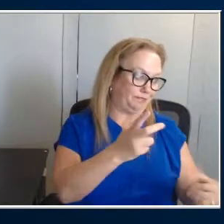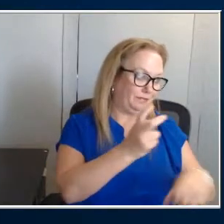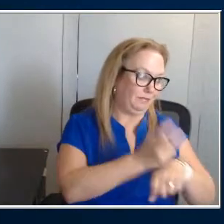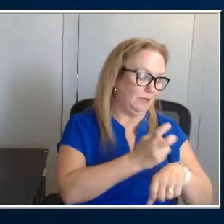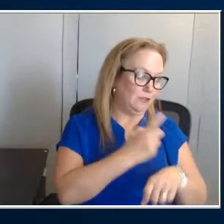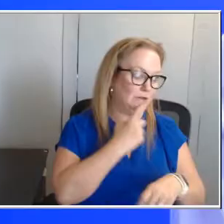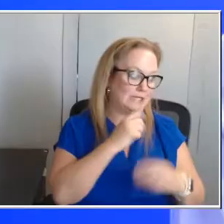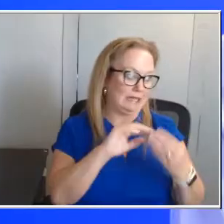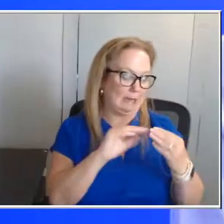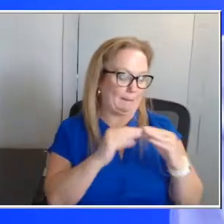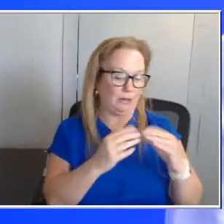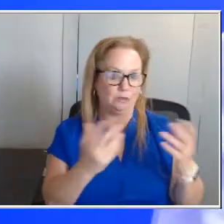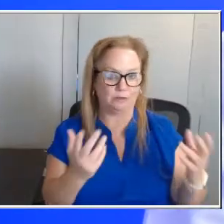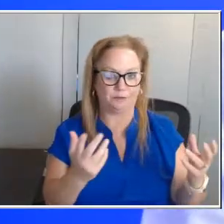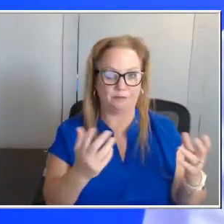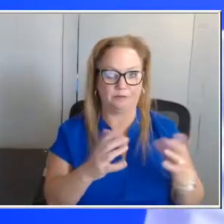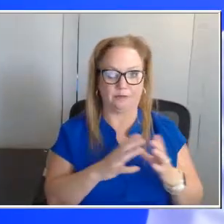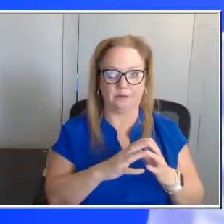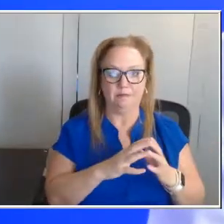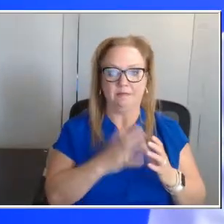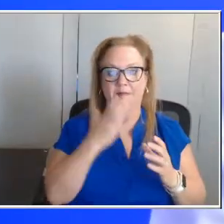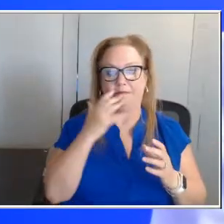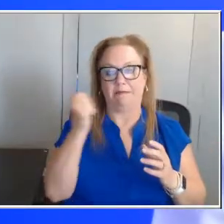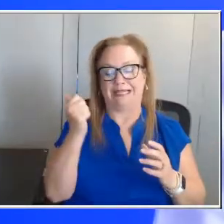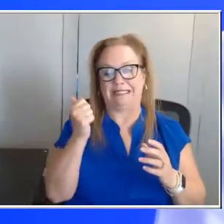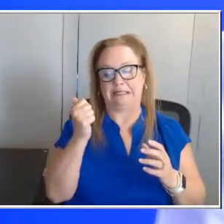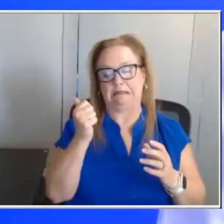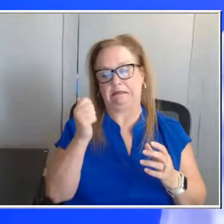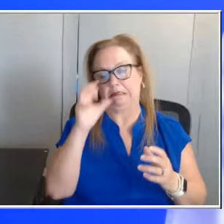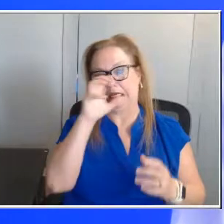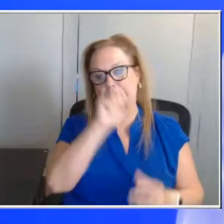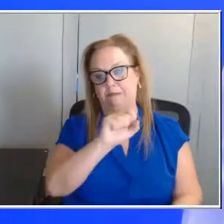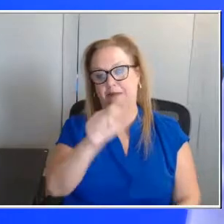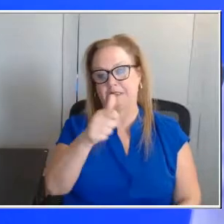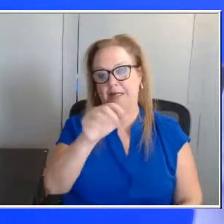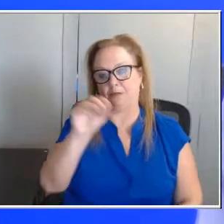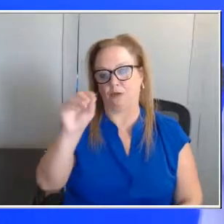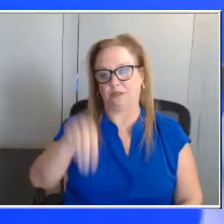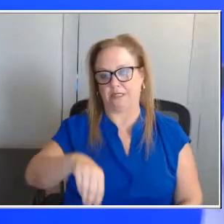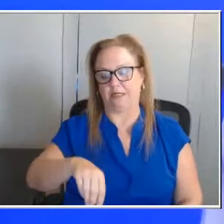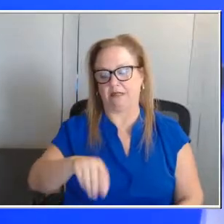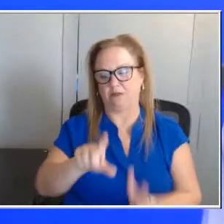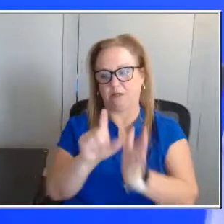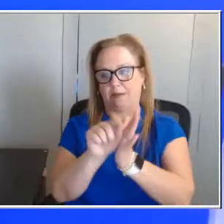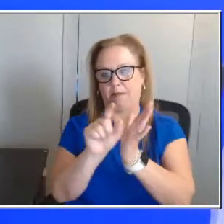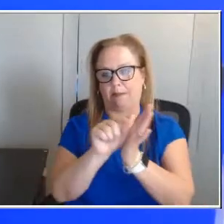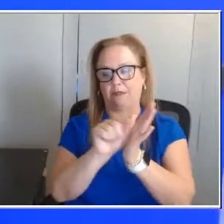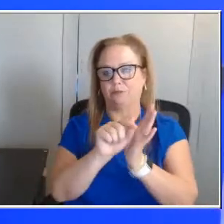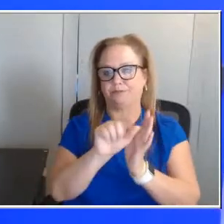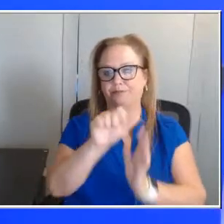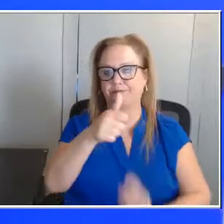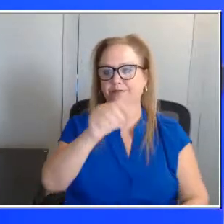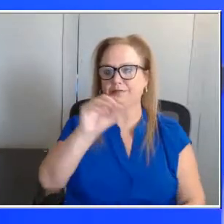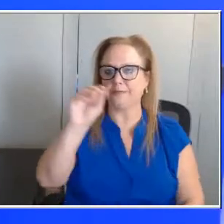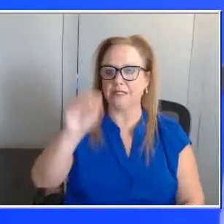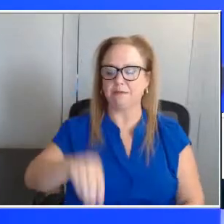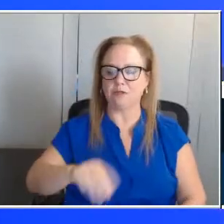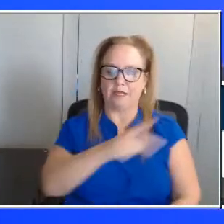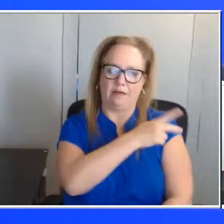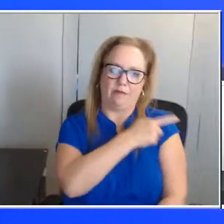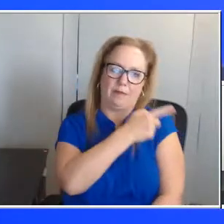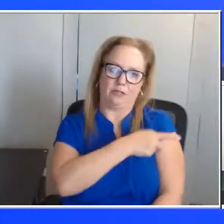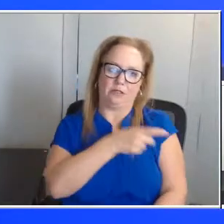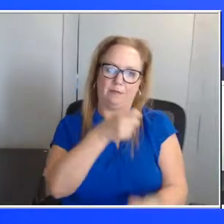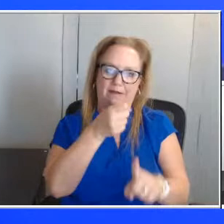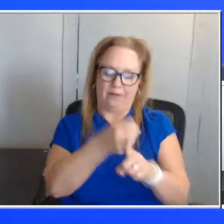so it's the best estimates are probably around 10%, or that's what's been published so far. 10% of patients who have been infected with COVID